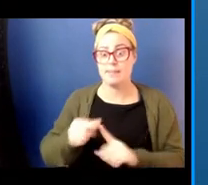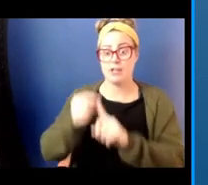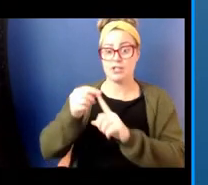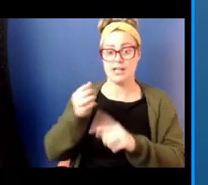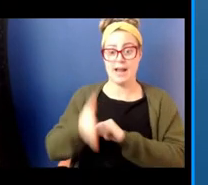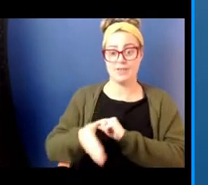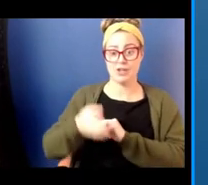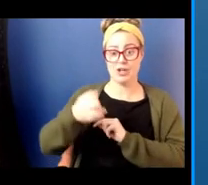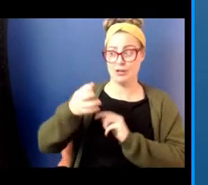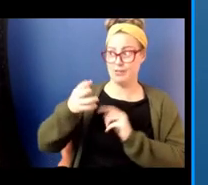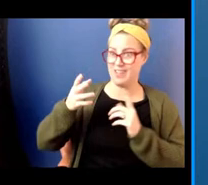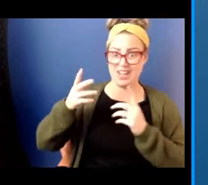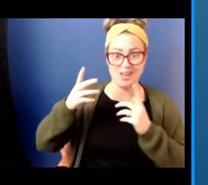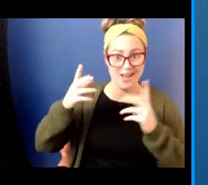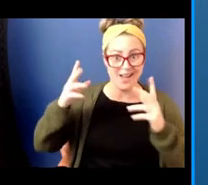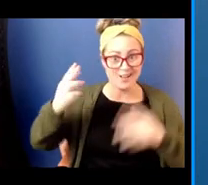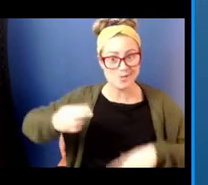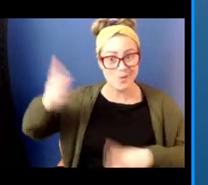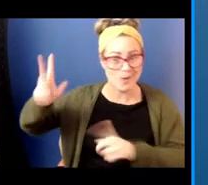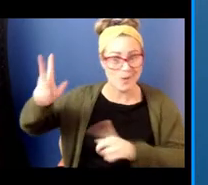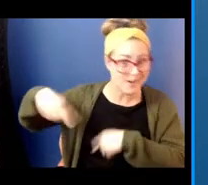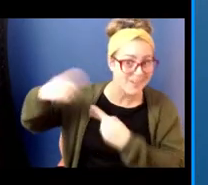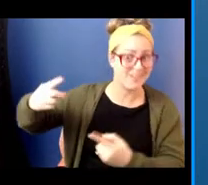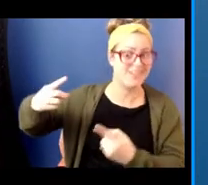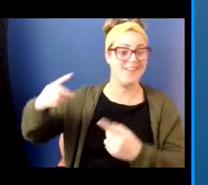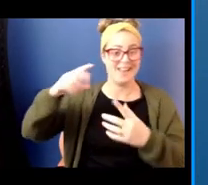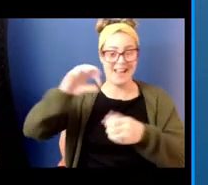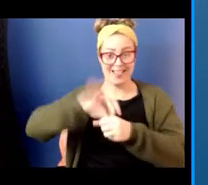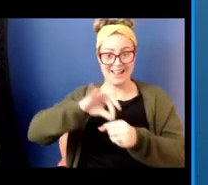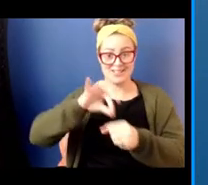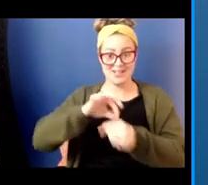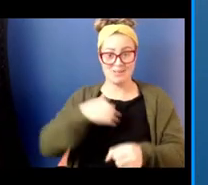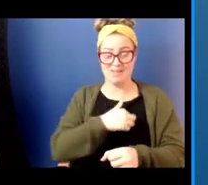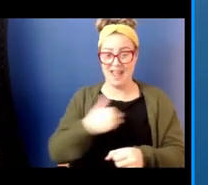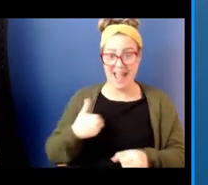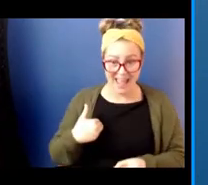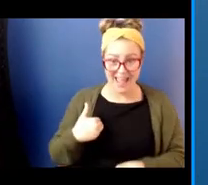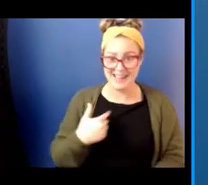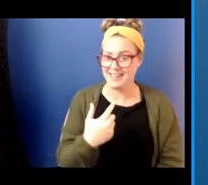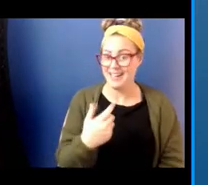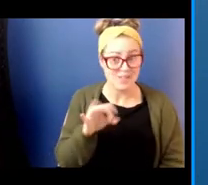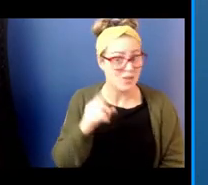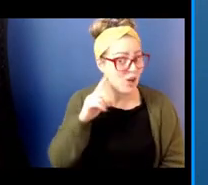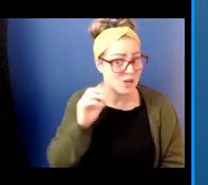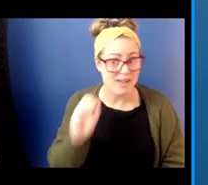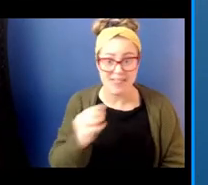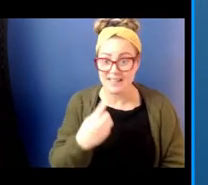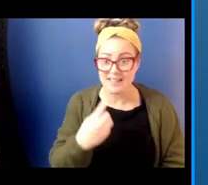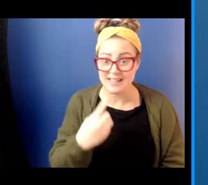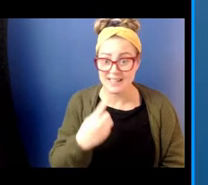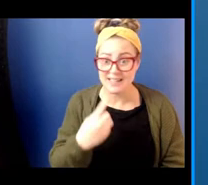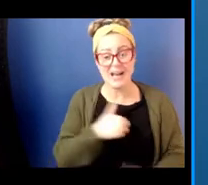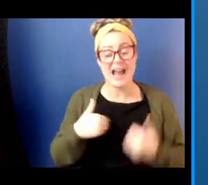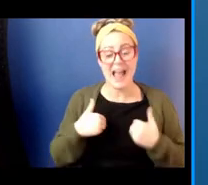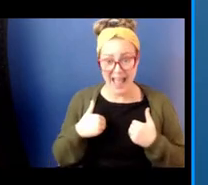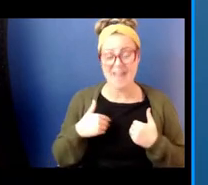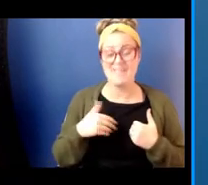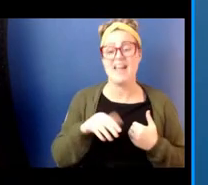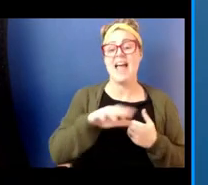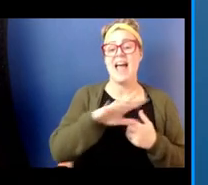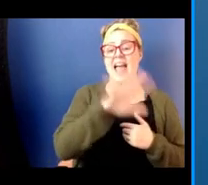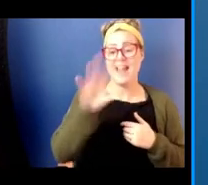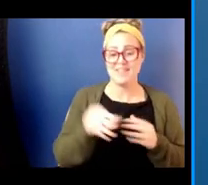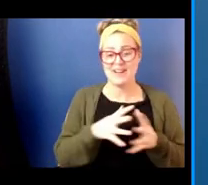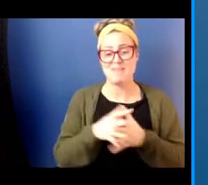that have not heard me say it we do have an African-American Governor Westmore and we do have an